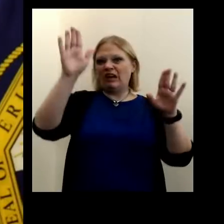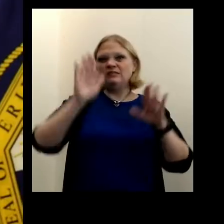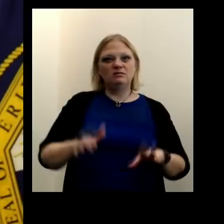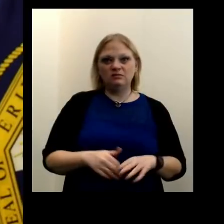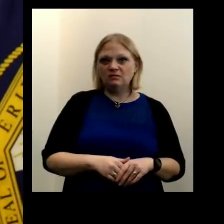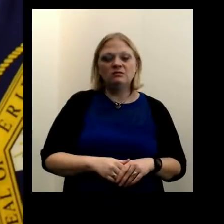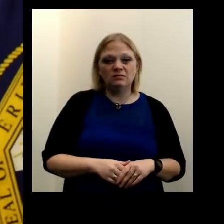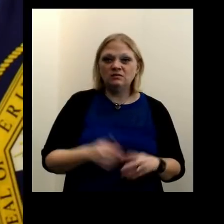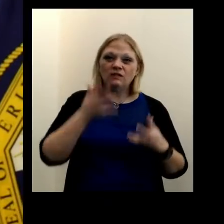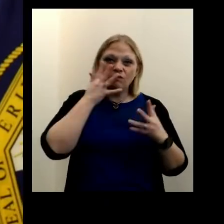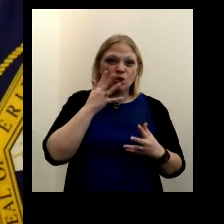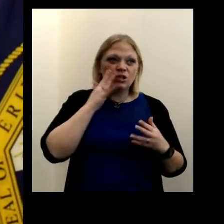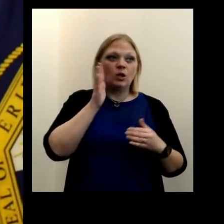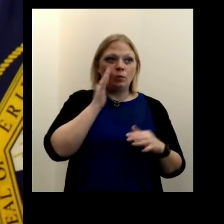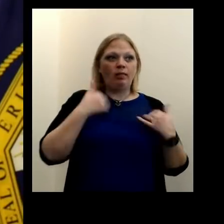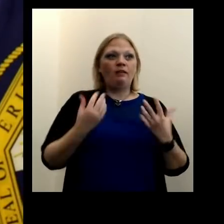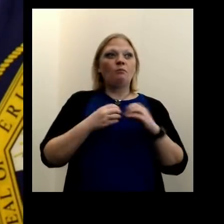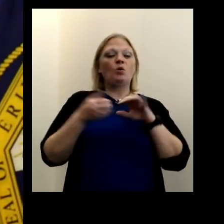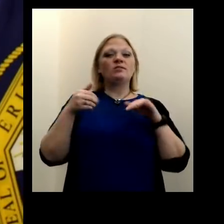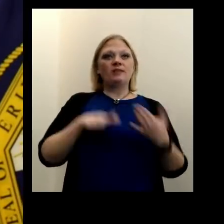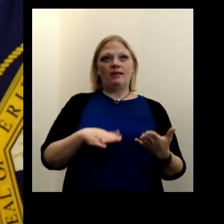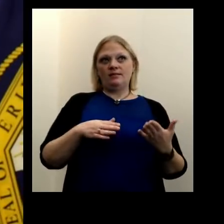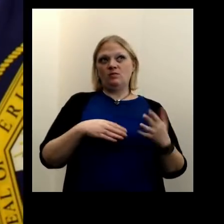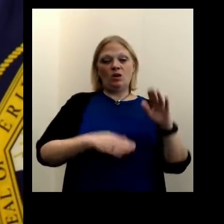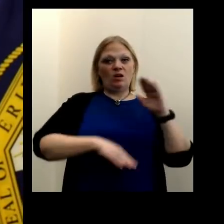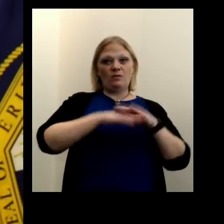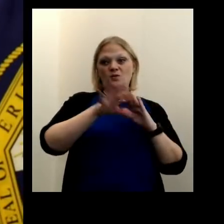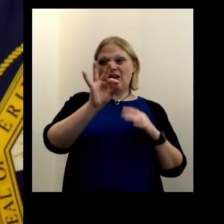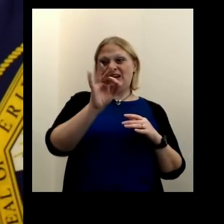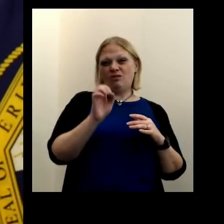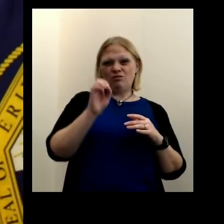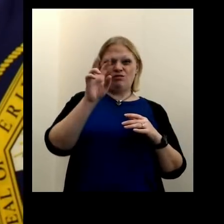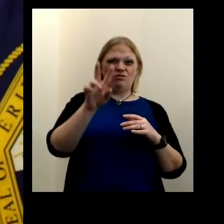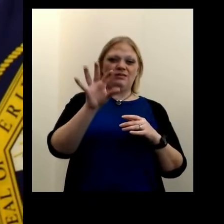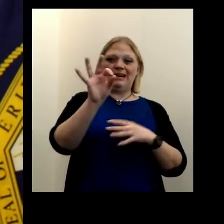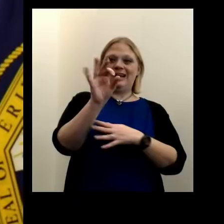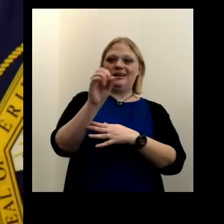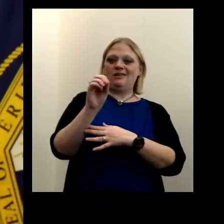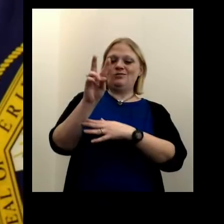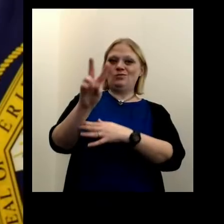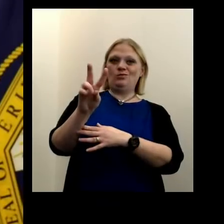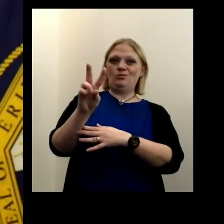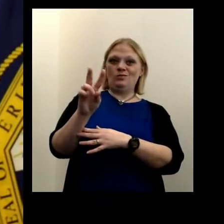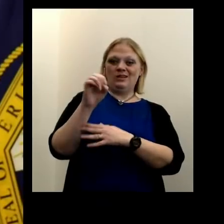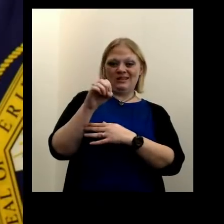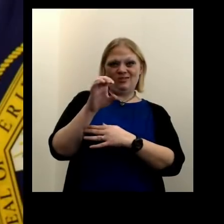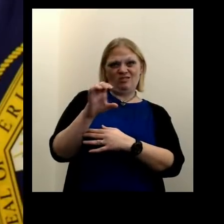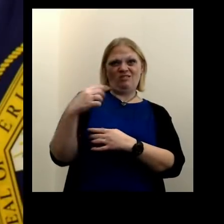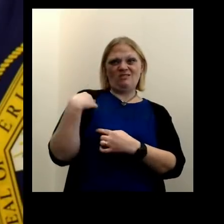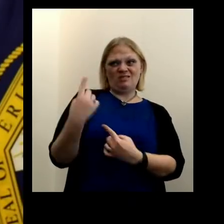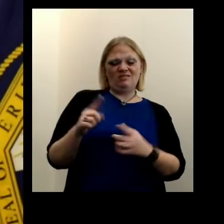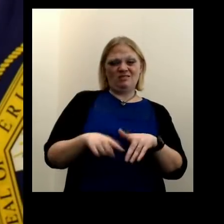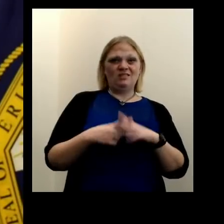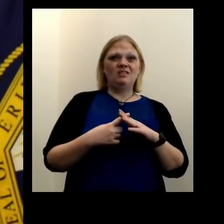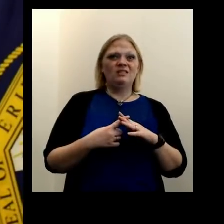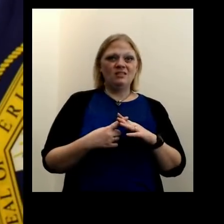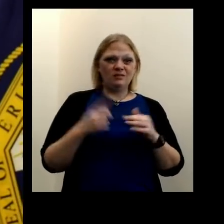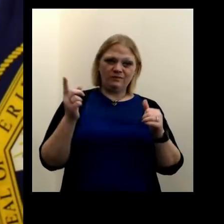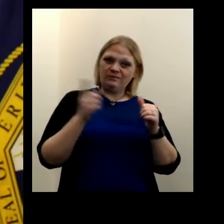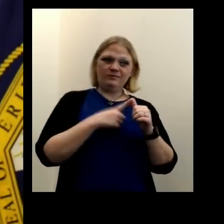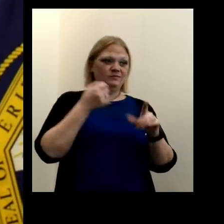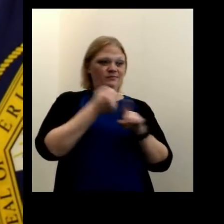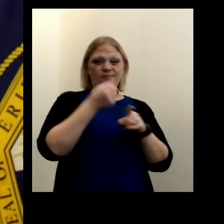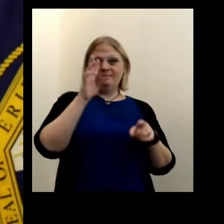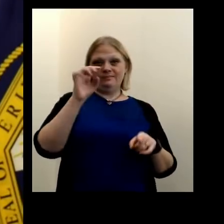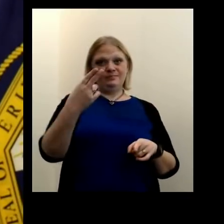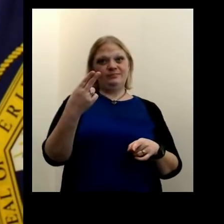are unfortunately going to have more deaths. As we noted, we're up to 902 deaths in Erie County since the beginning of the pandemic, when the first case hit in